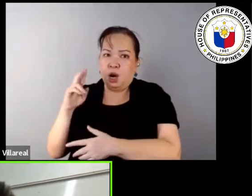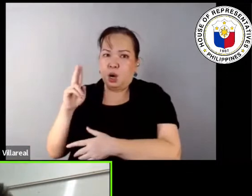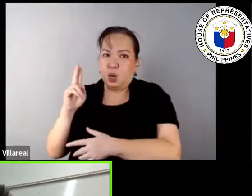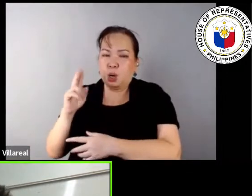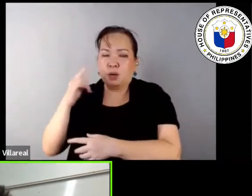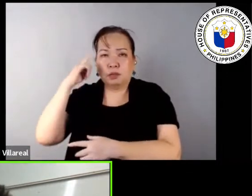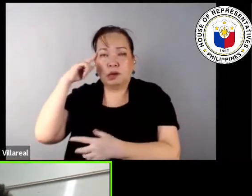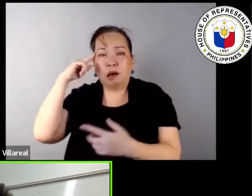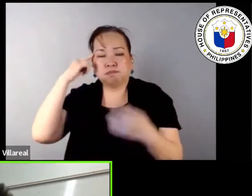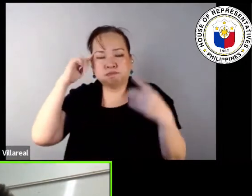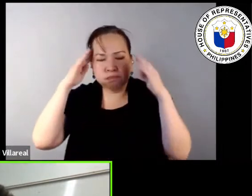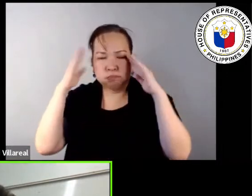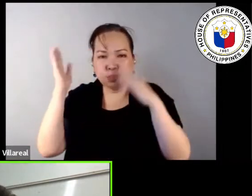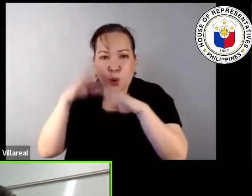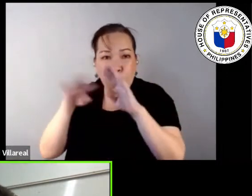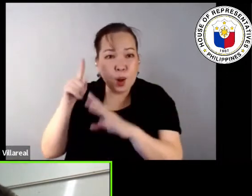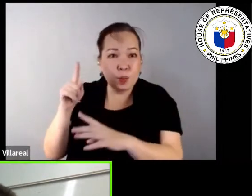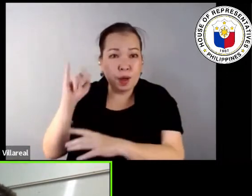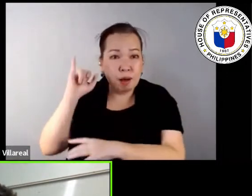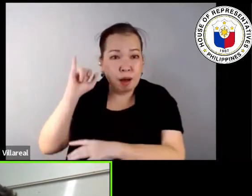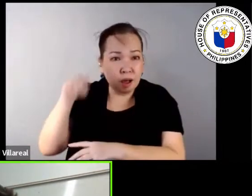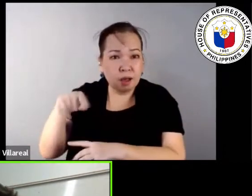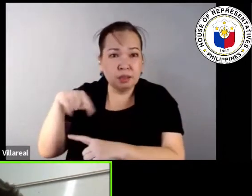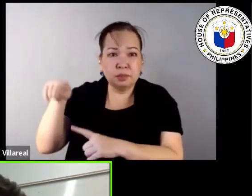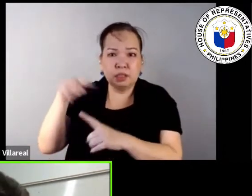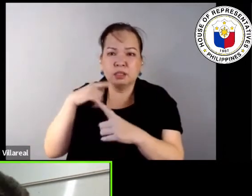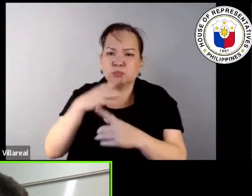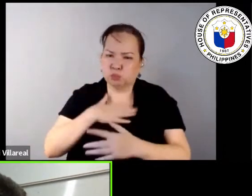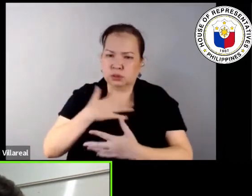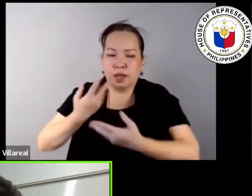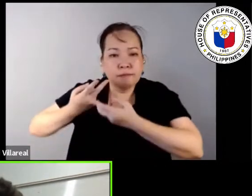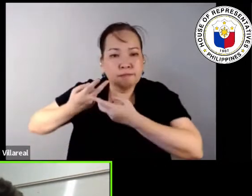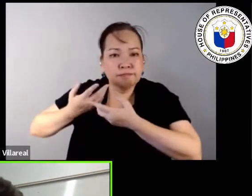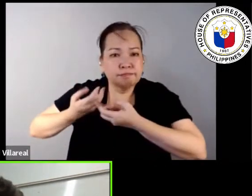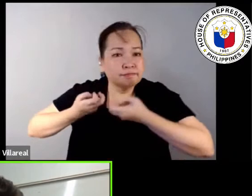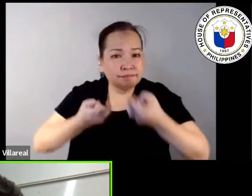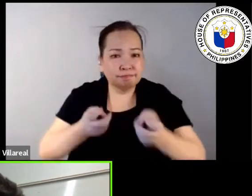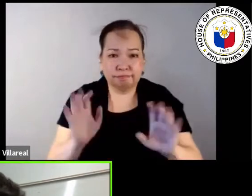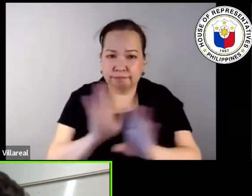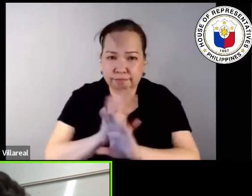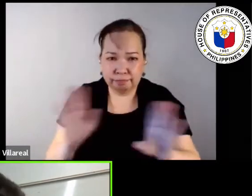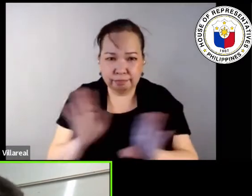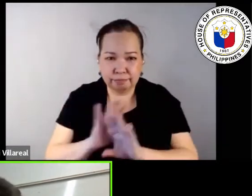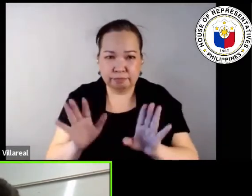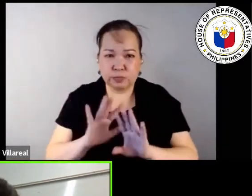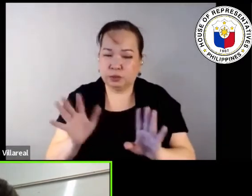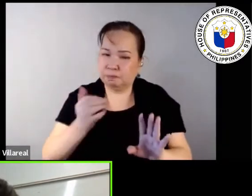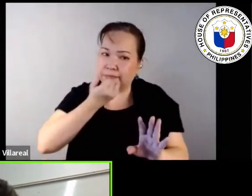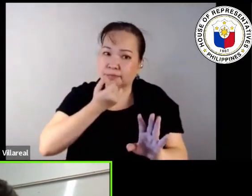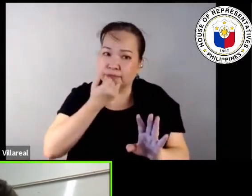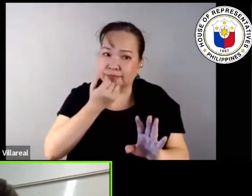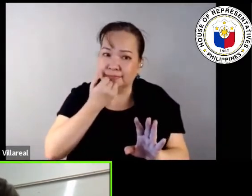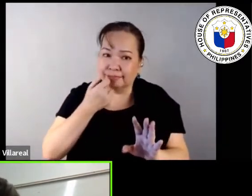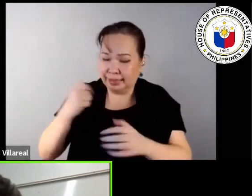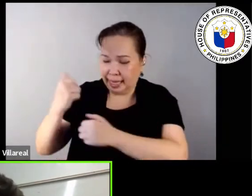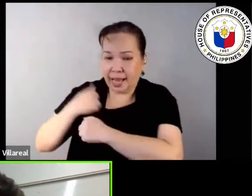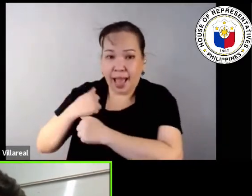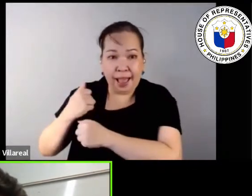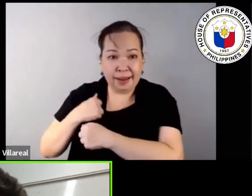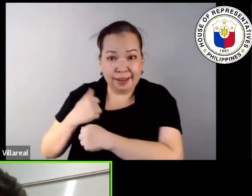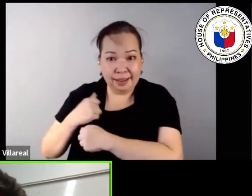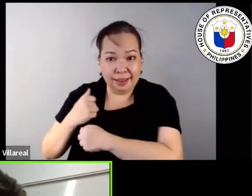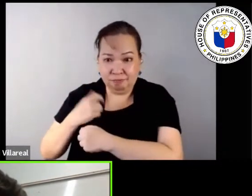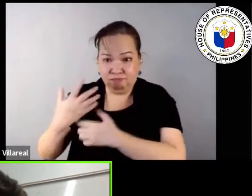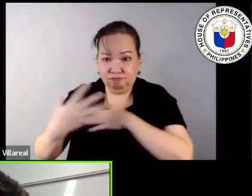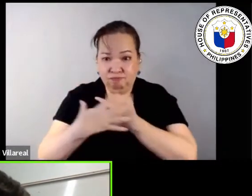mental health problems. And so I think we need to consider all of these things. I hope the Philippines will not make the same mistake that